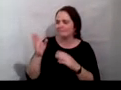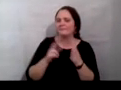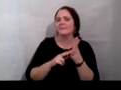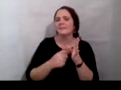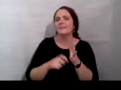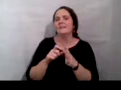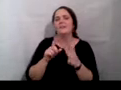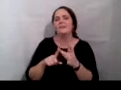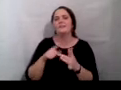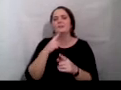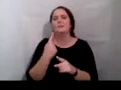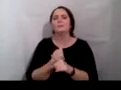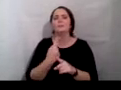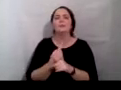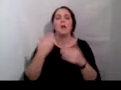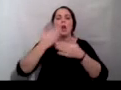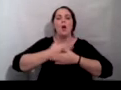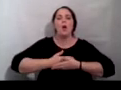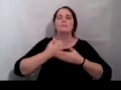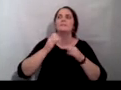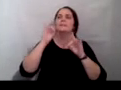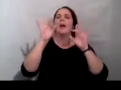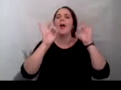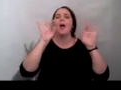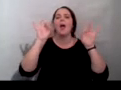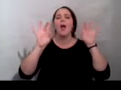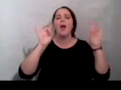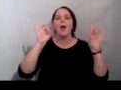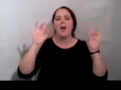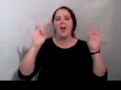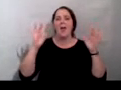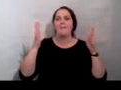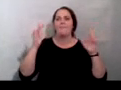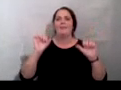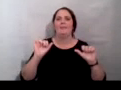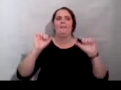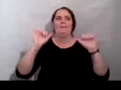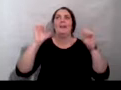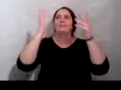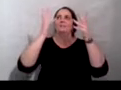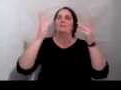sky stories tell of twinkling stars being the sky's laughter with joy,